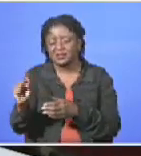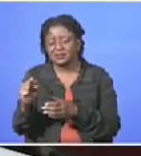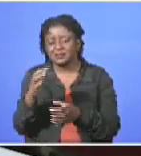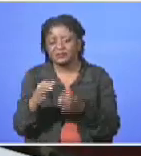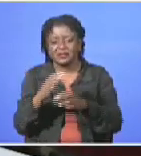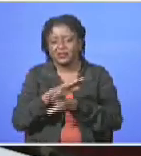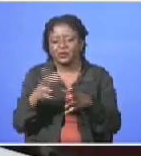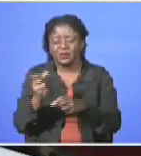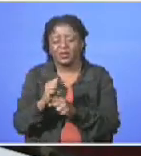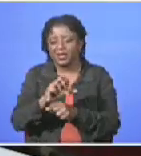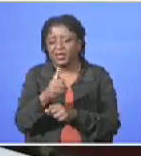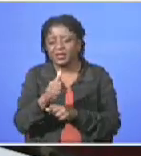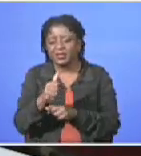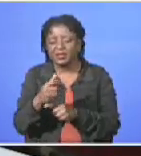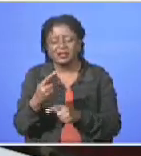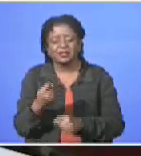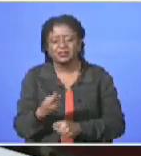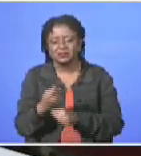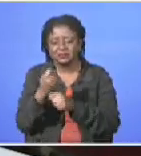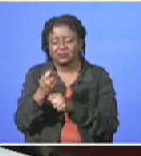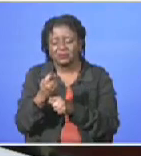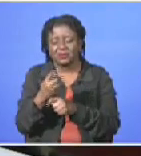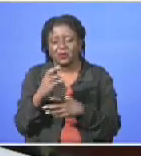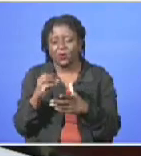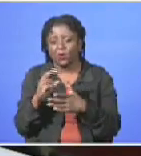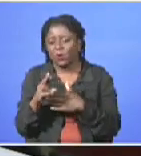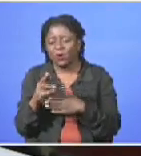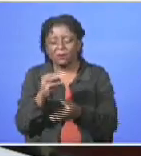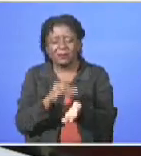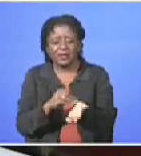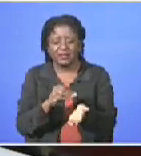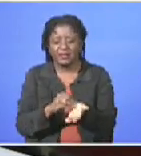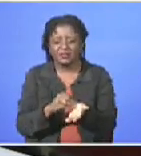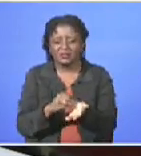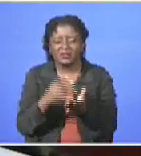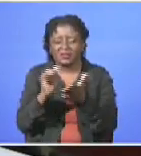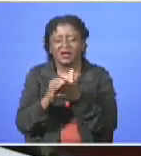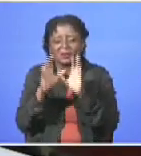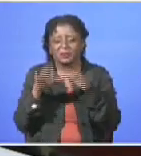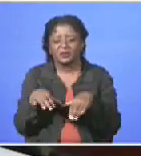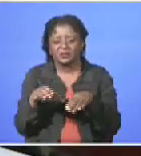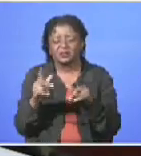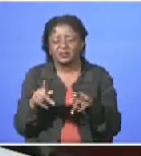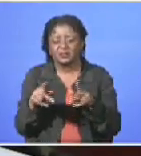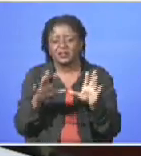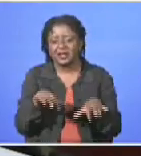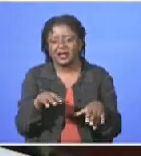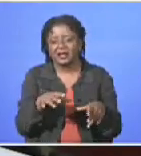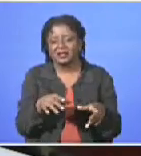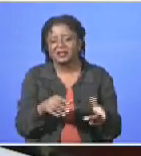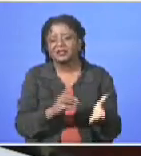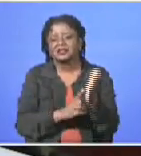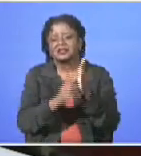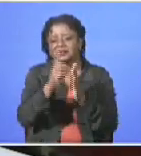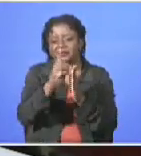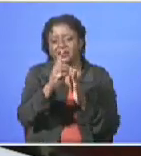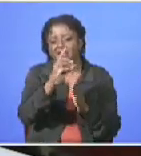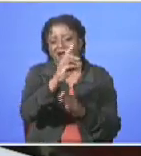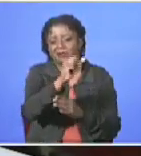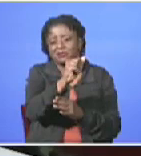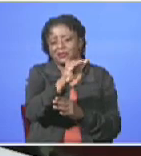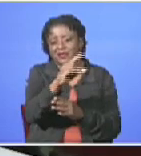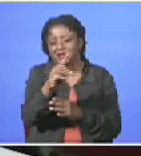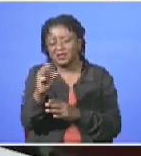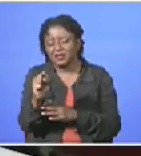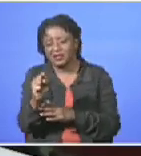soldiers, their white blood cells, eventually they get very low in number, and that person could progress to AIDS, which is